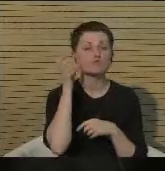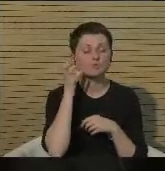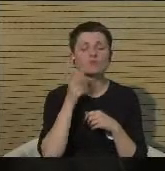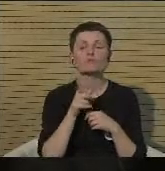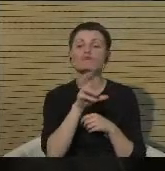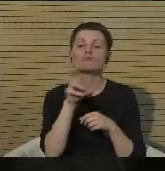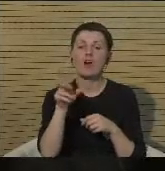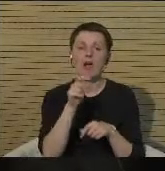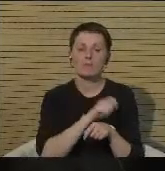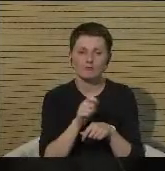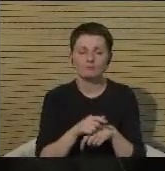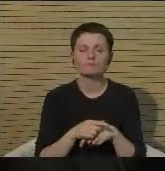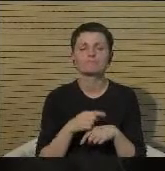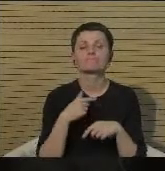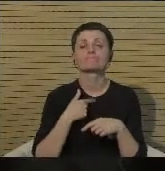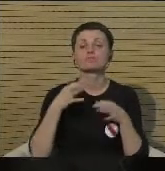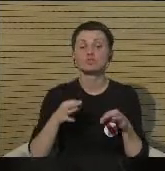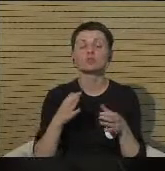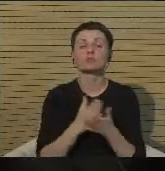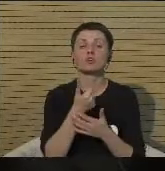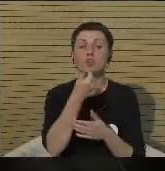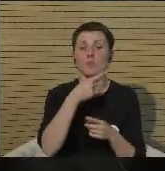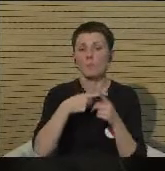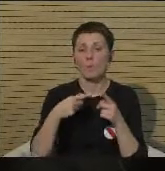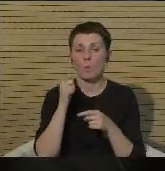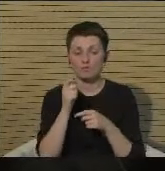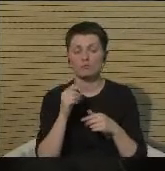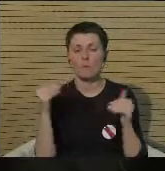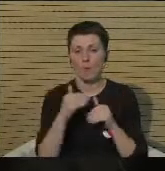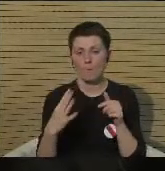Thanks very much for all of you participants